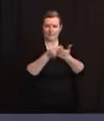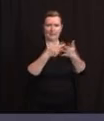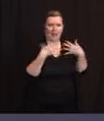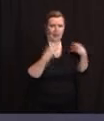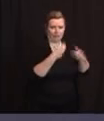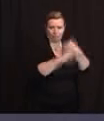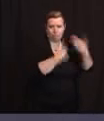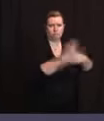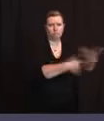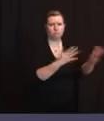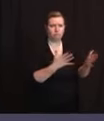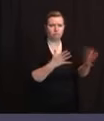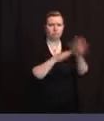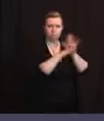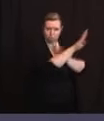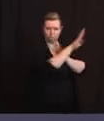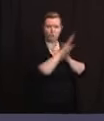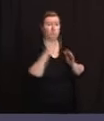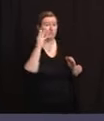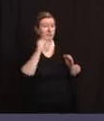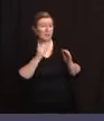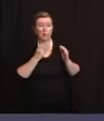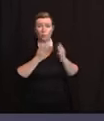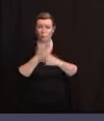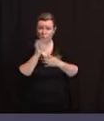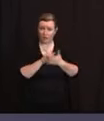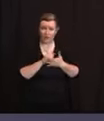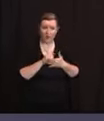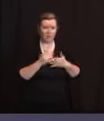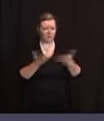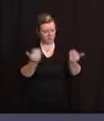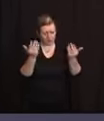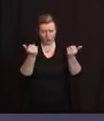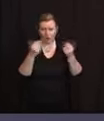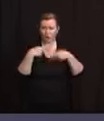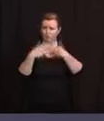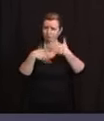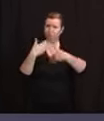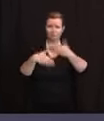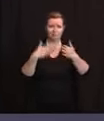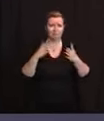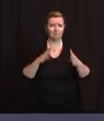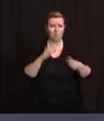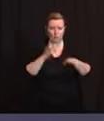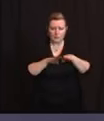you lived it. So just all I can say is keep it up. We're going to continue to take steps as